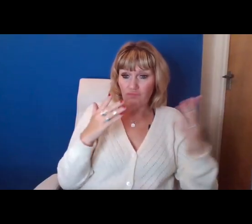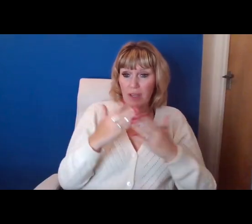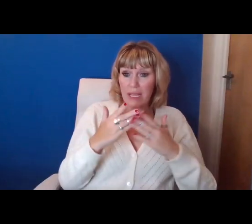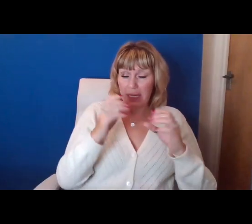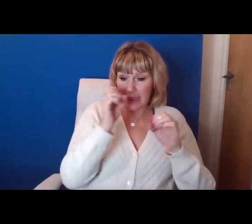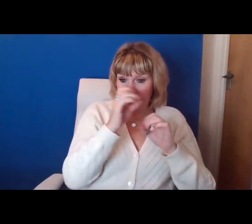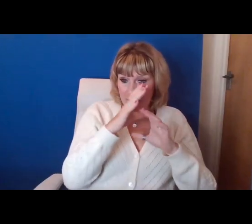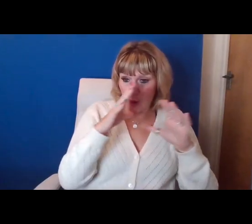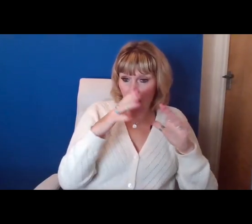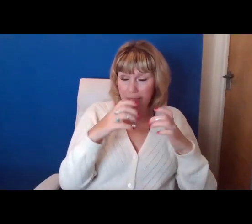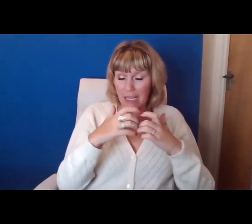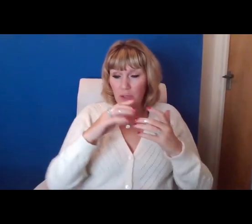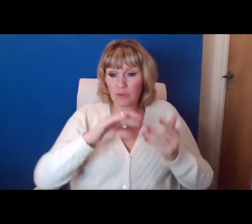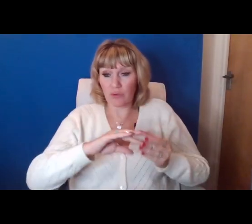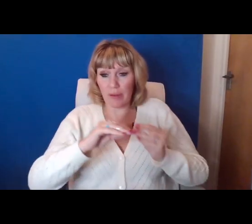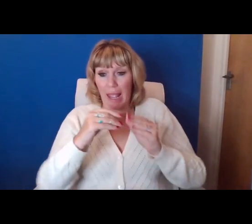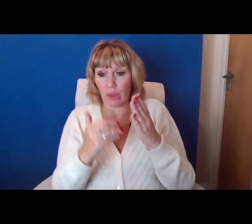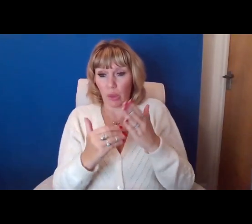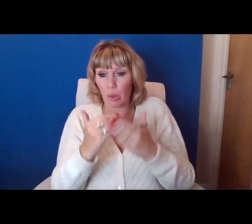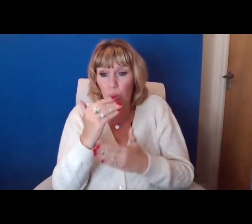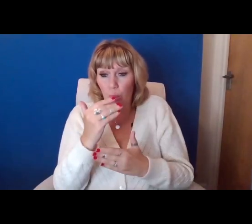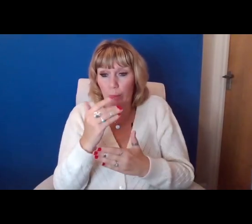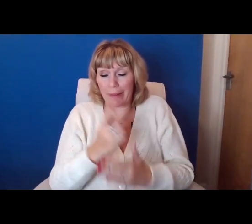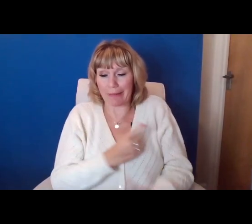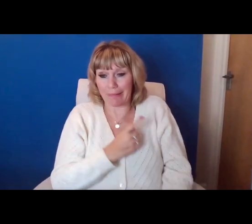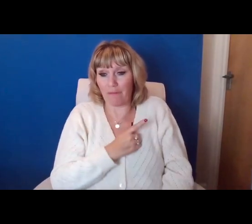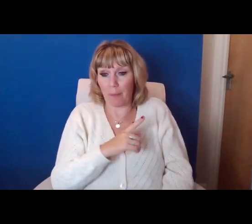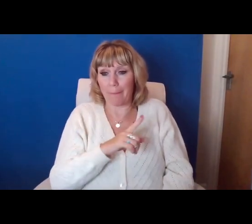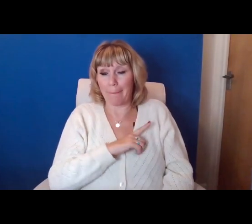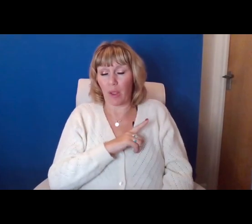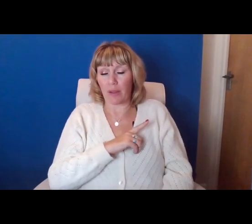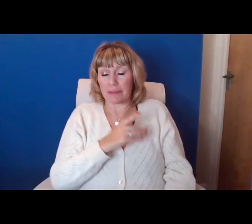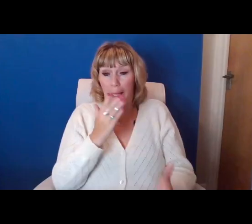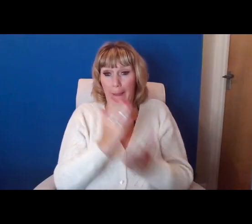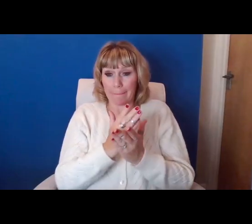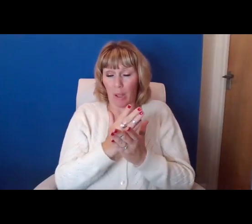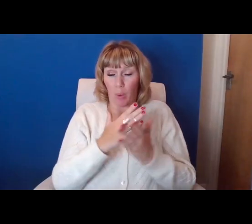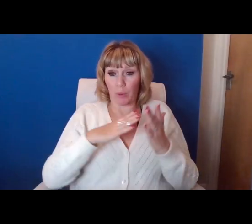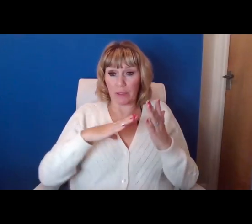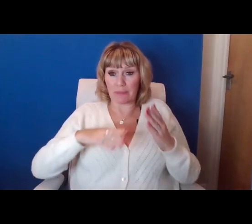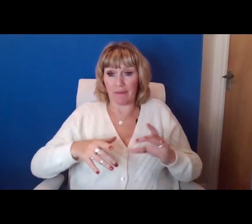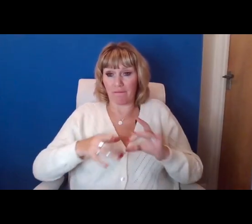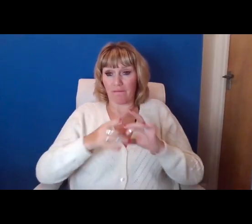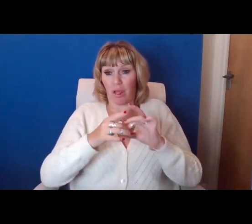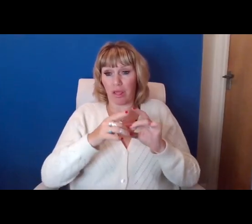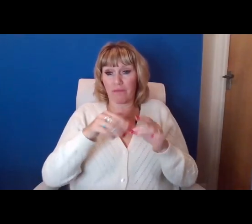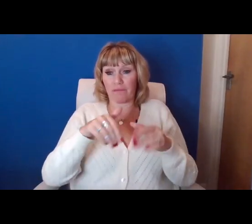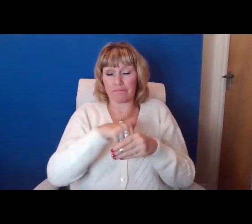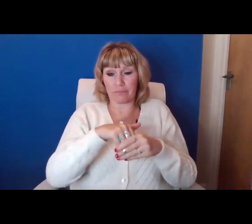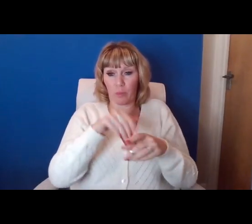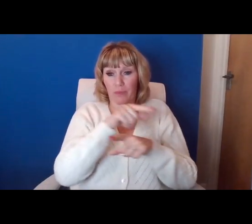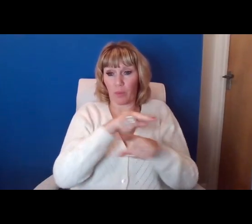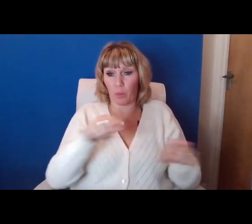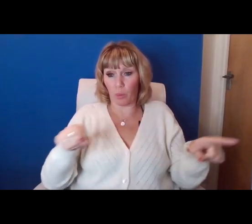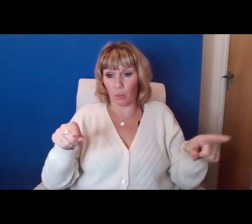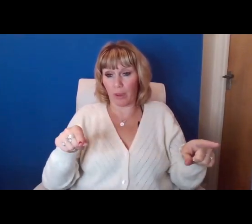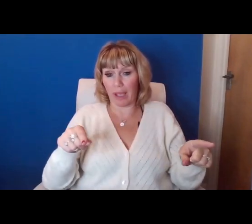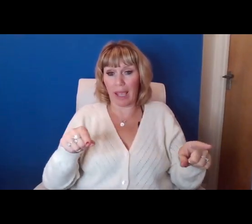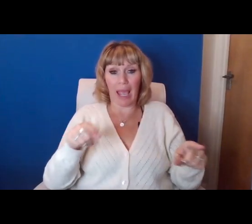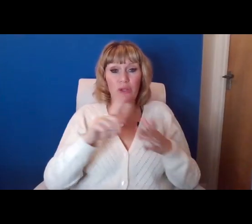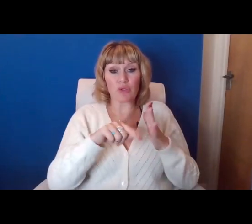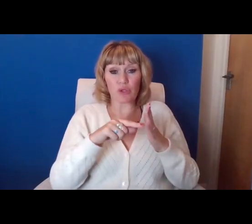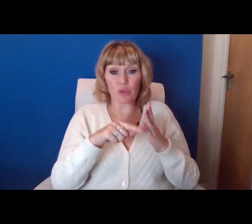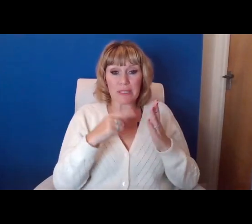here to do more. I feel honoured to be a part of this with you all. Well, I feel incredibly honoured to being able to put